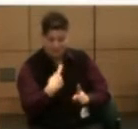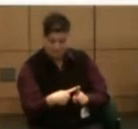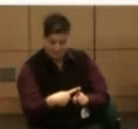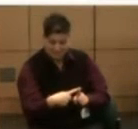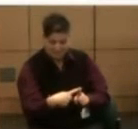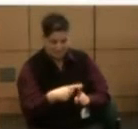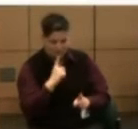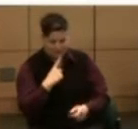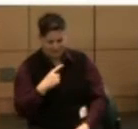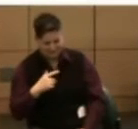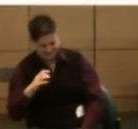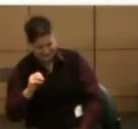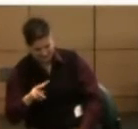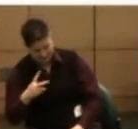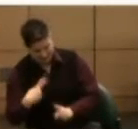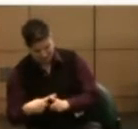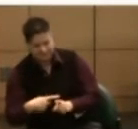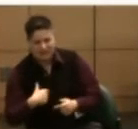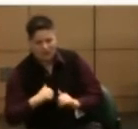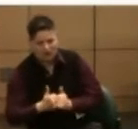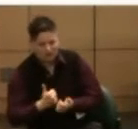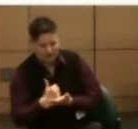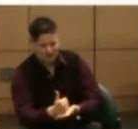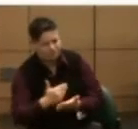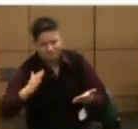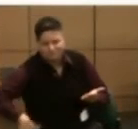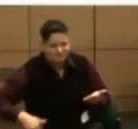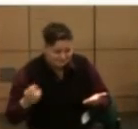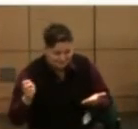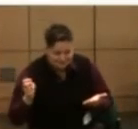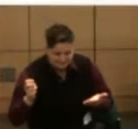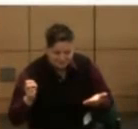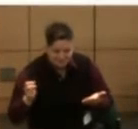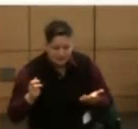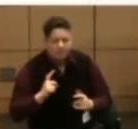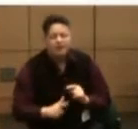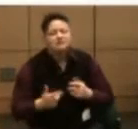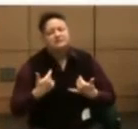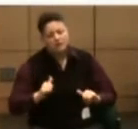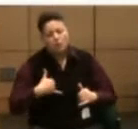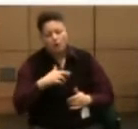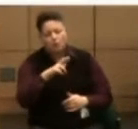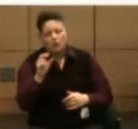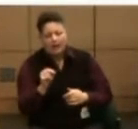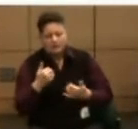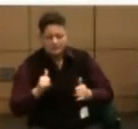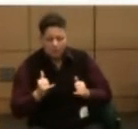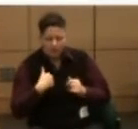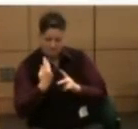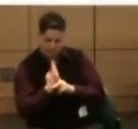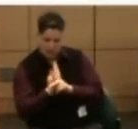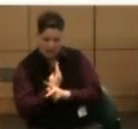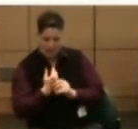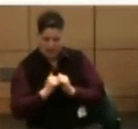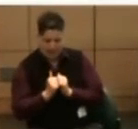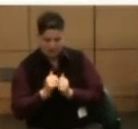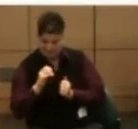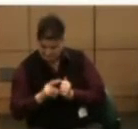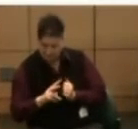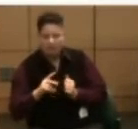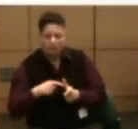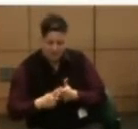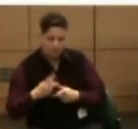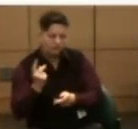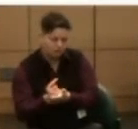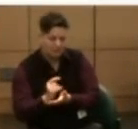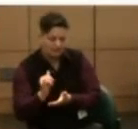it's helpful. But I will talk a little bit more about a strategy that we use to try to rule it out and help figure things out there. Hematuria